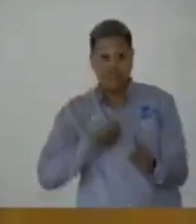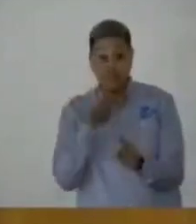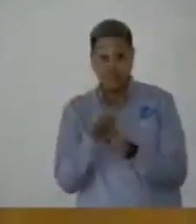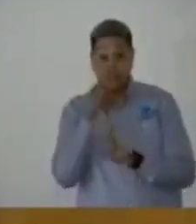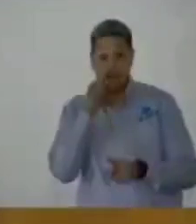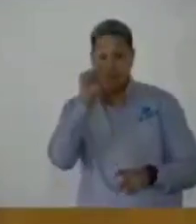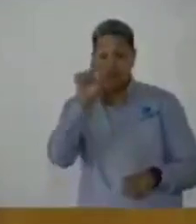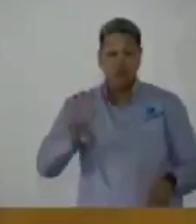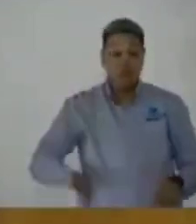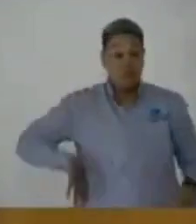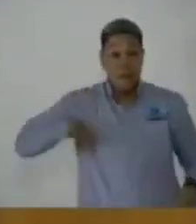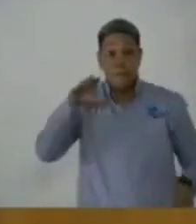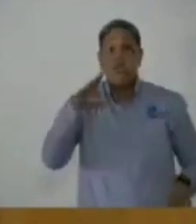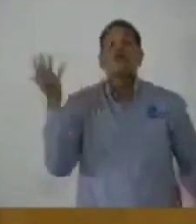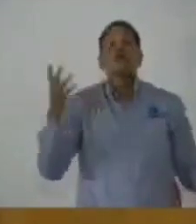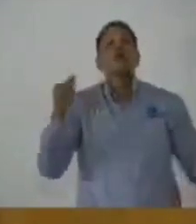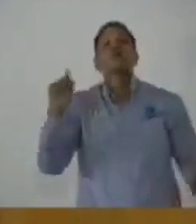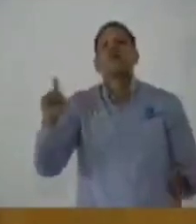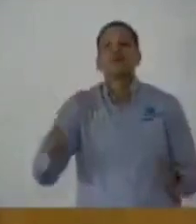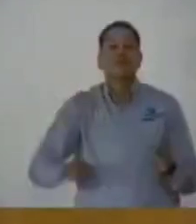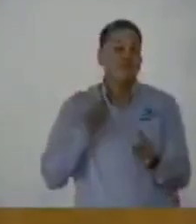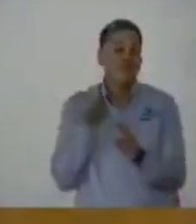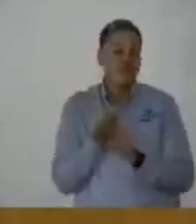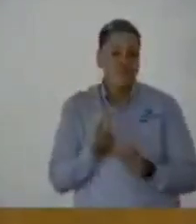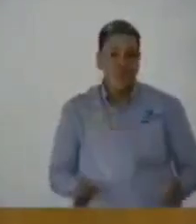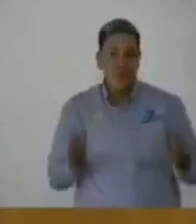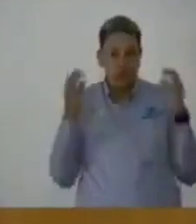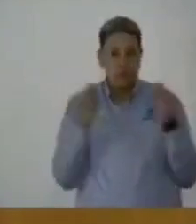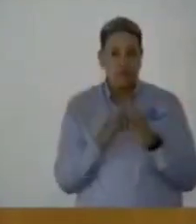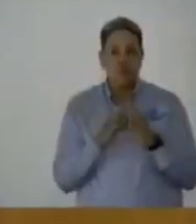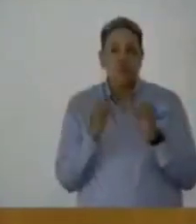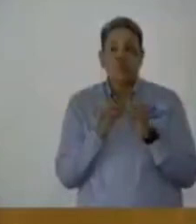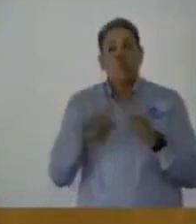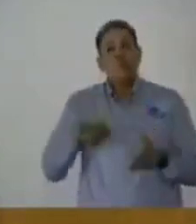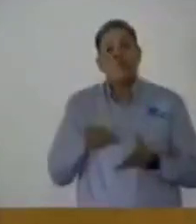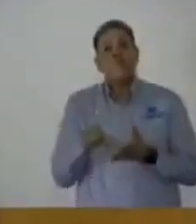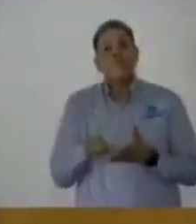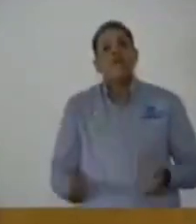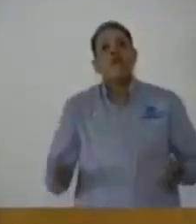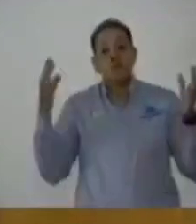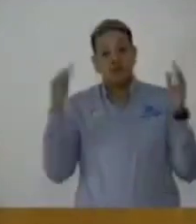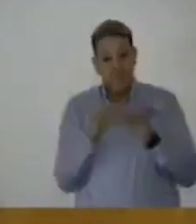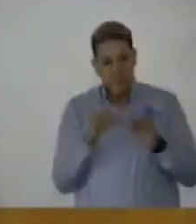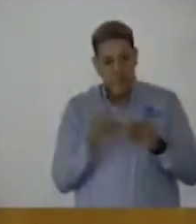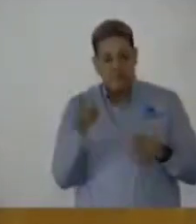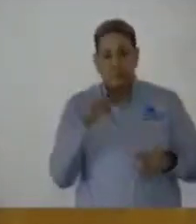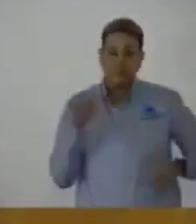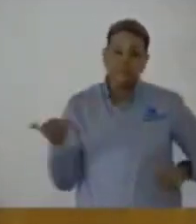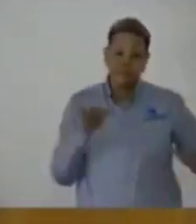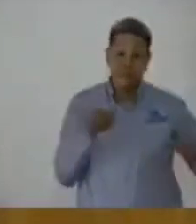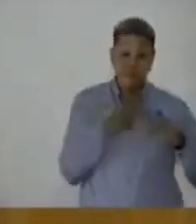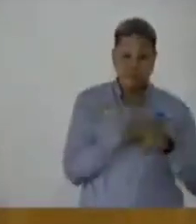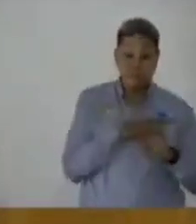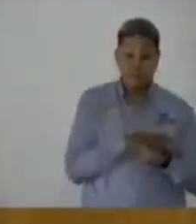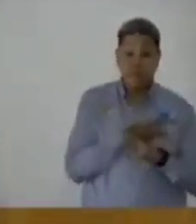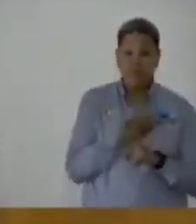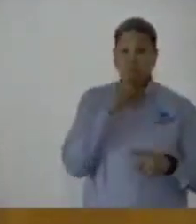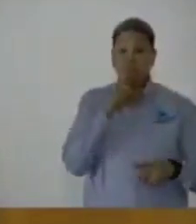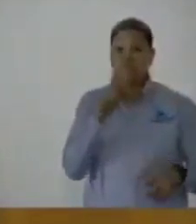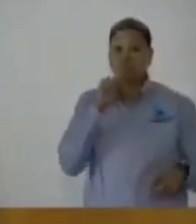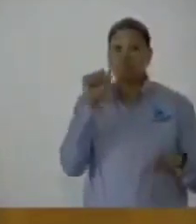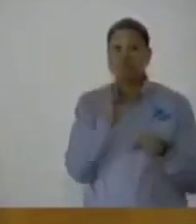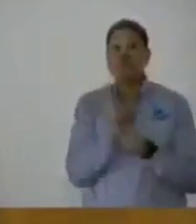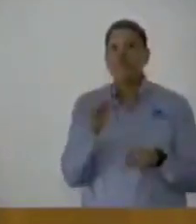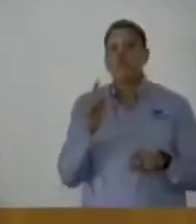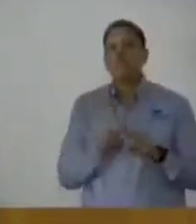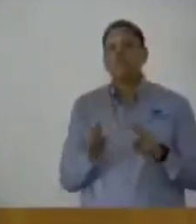is what is the tax impact. How does that, how much more am I paying? Now, the same calculation is actually true,